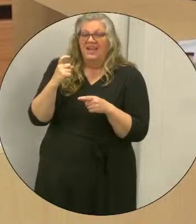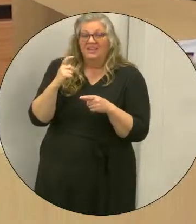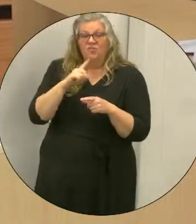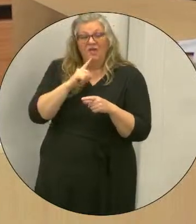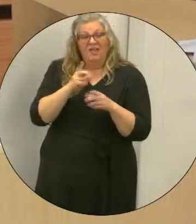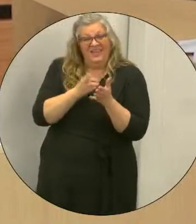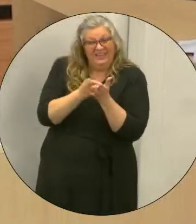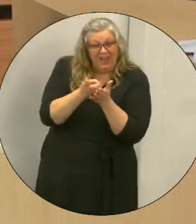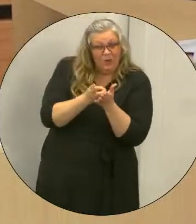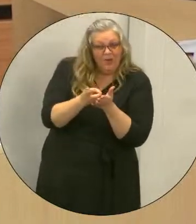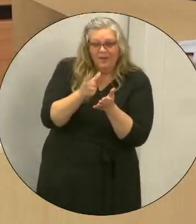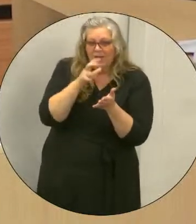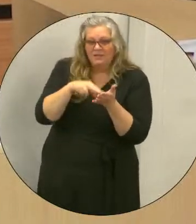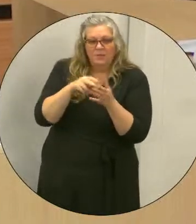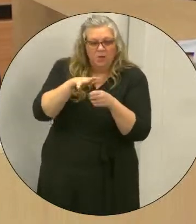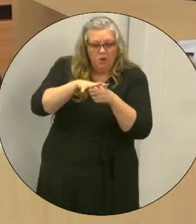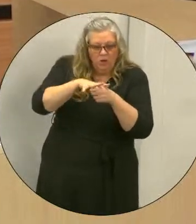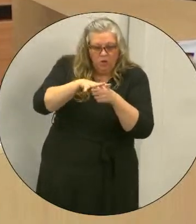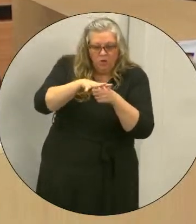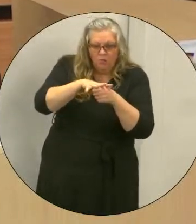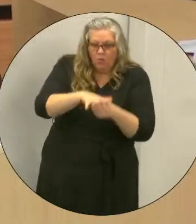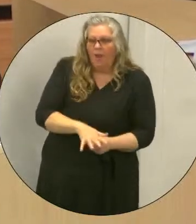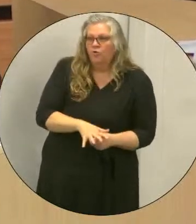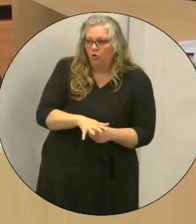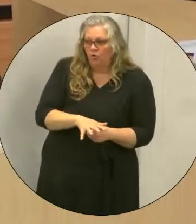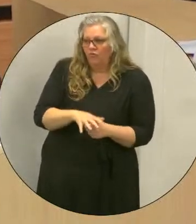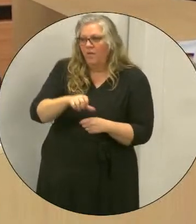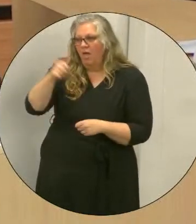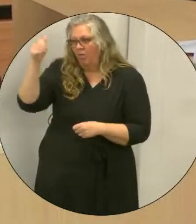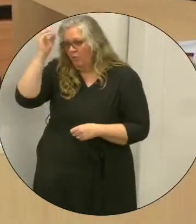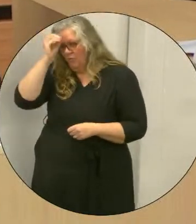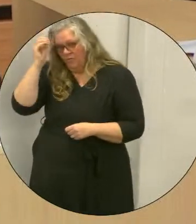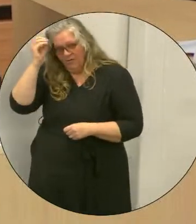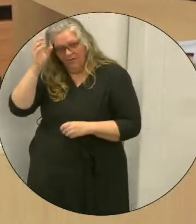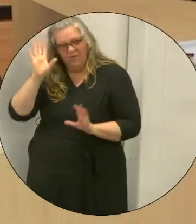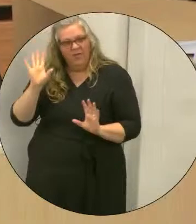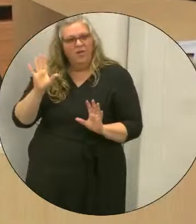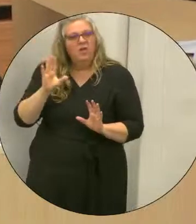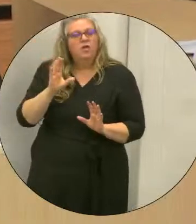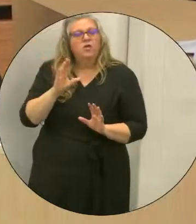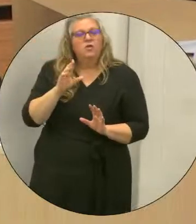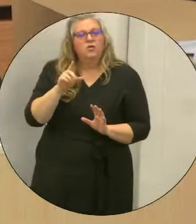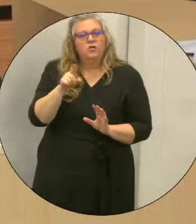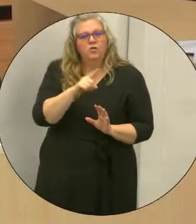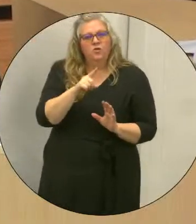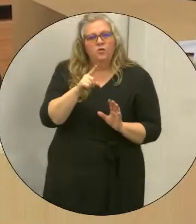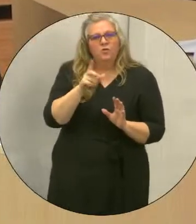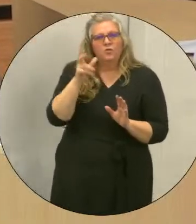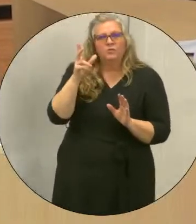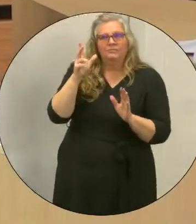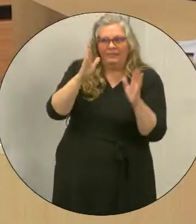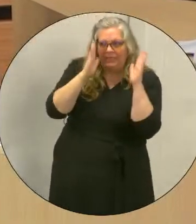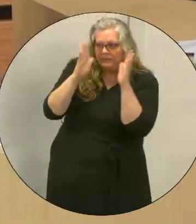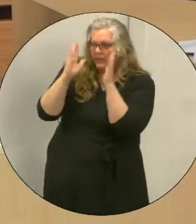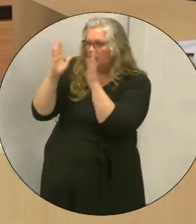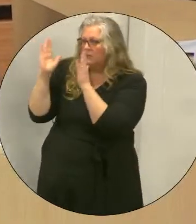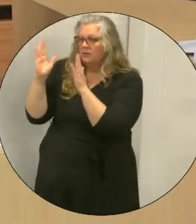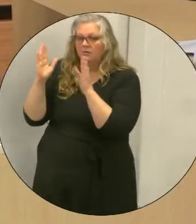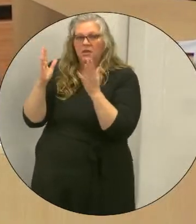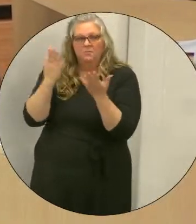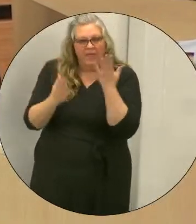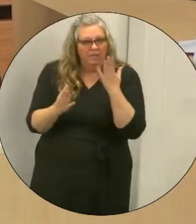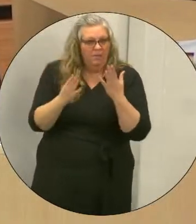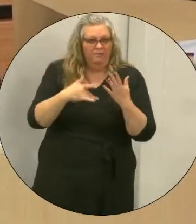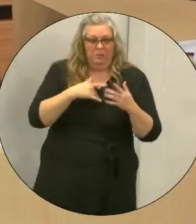letting yourself be pressured by what other people think that you should do, but you need to listen to everyone, even if you don't agree with